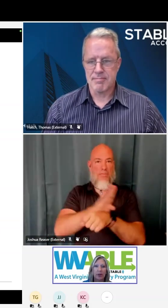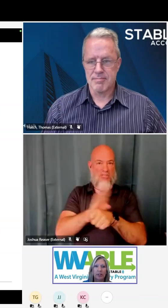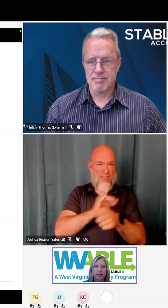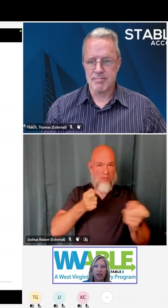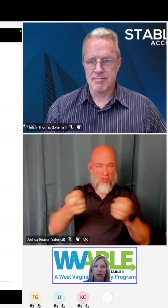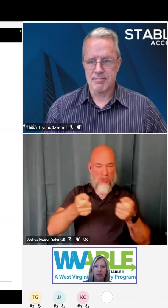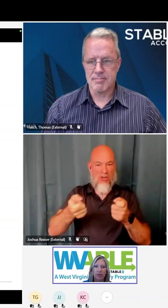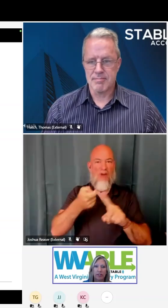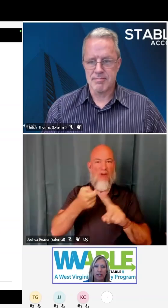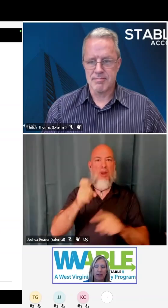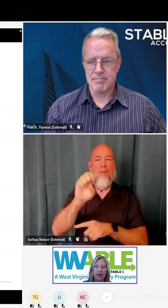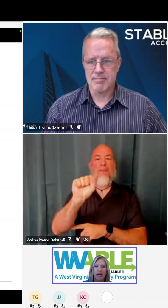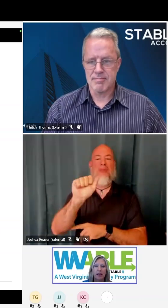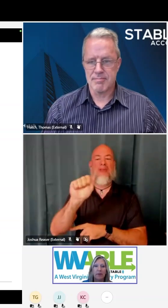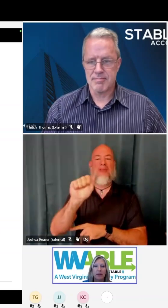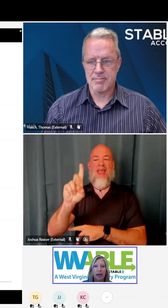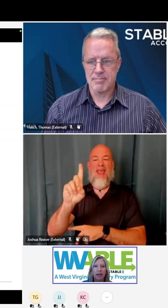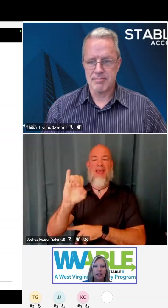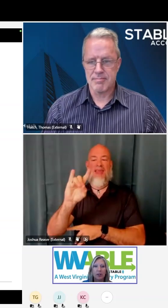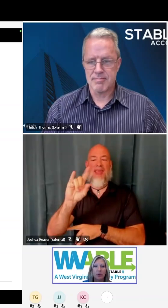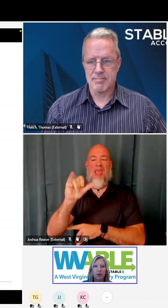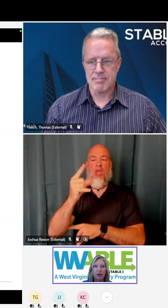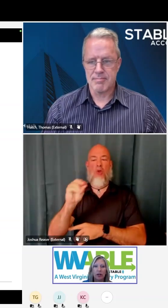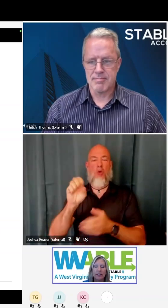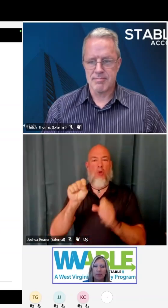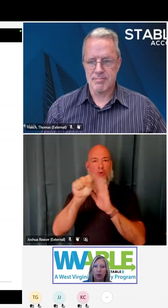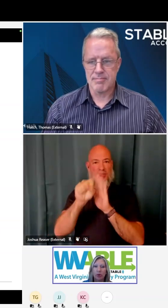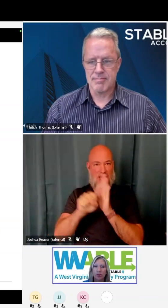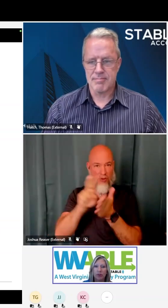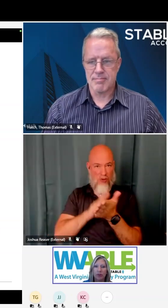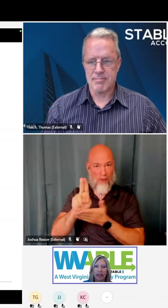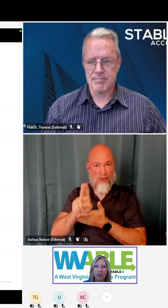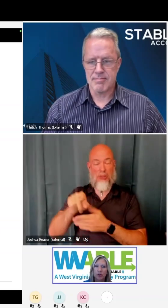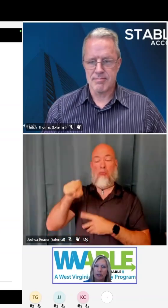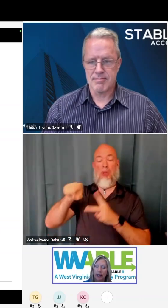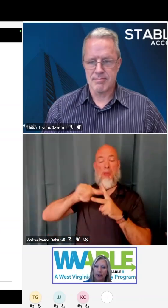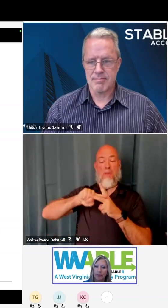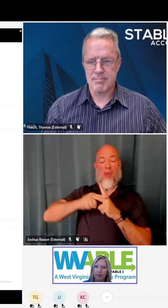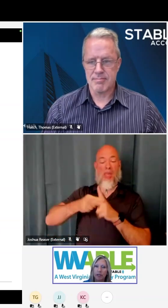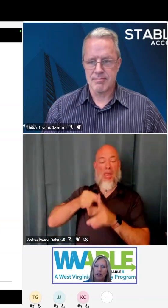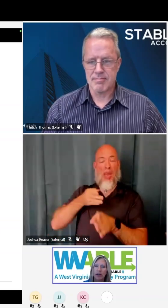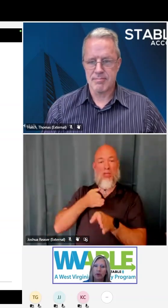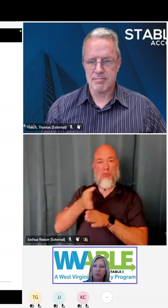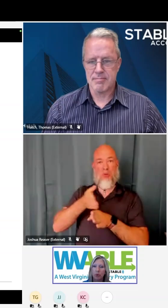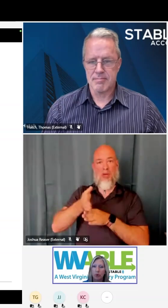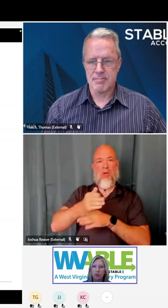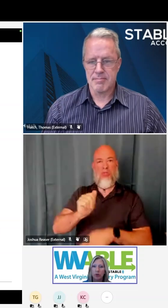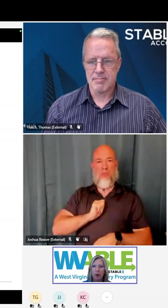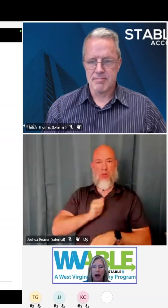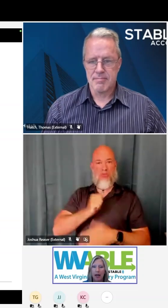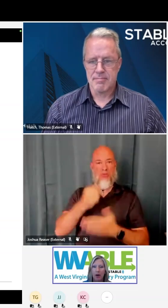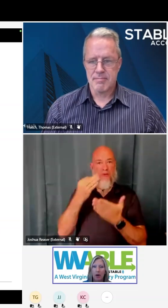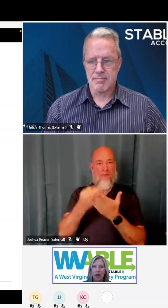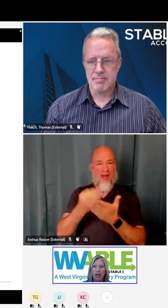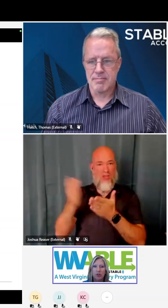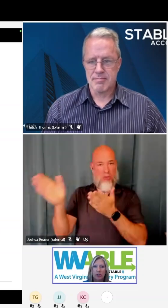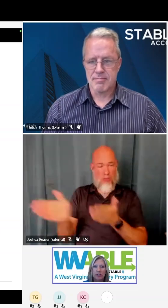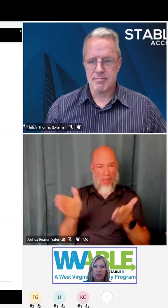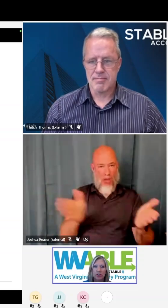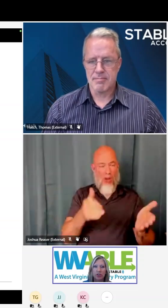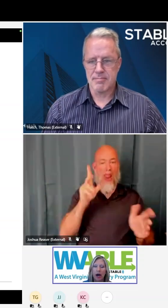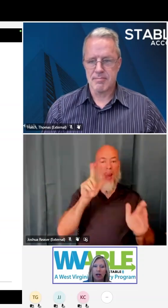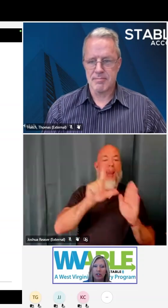San Diego State University. He began his career as a personal financial planner, but later moved to Ohio